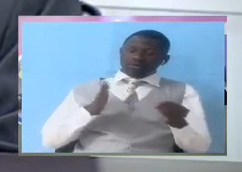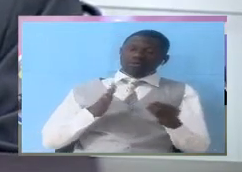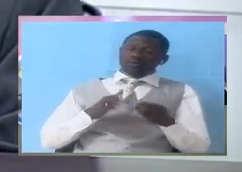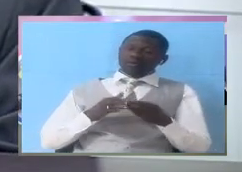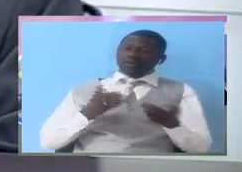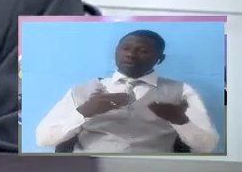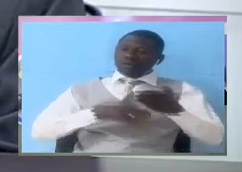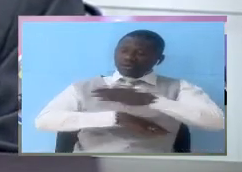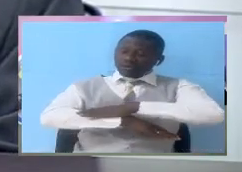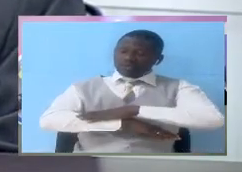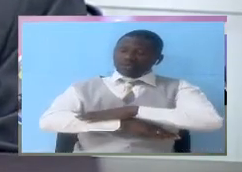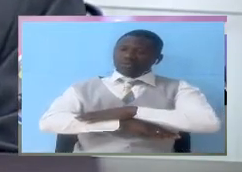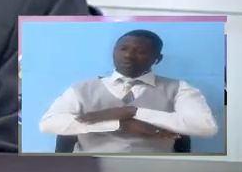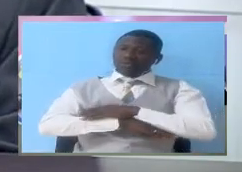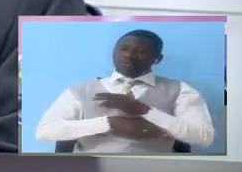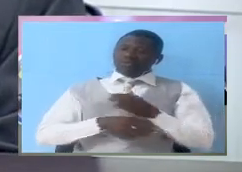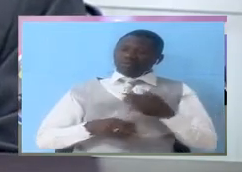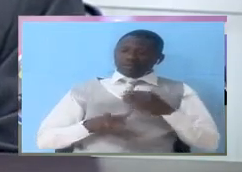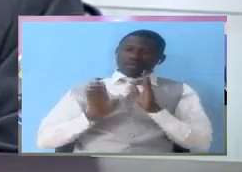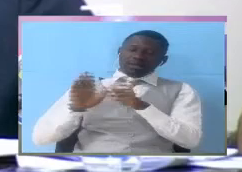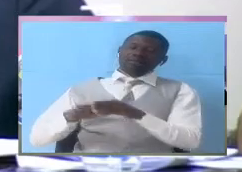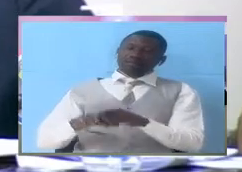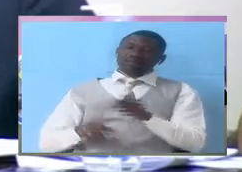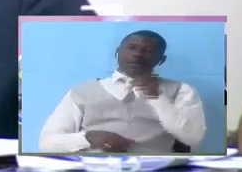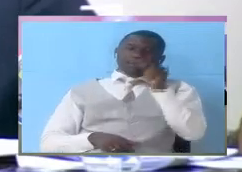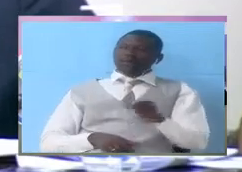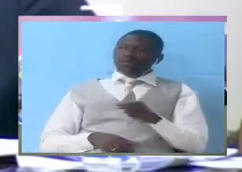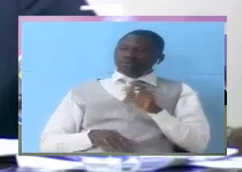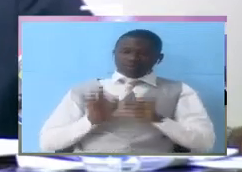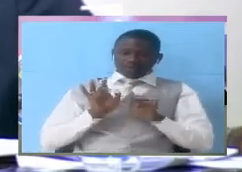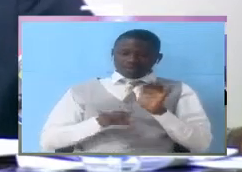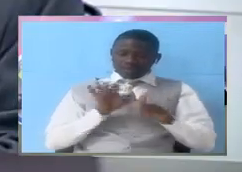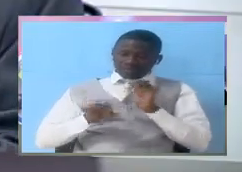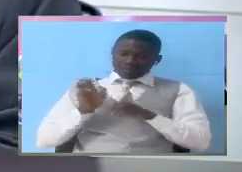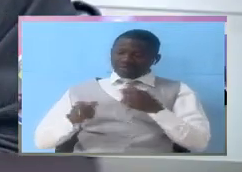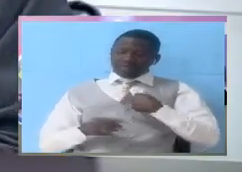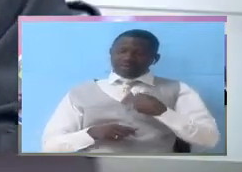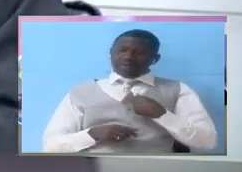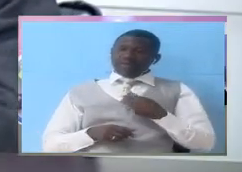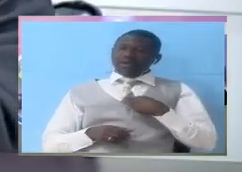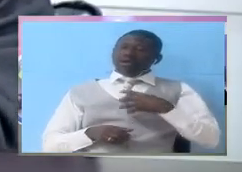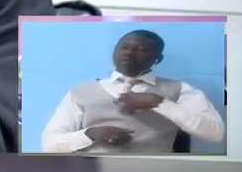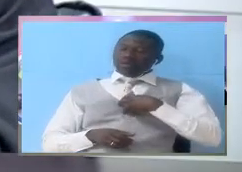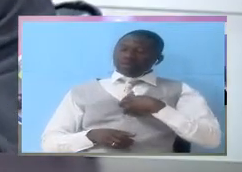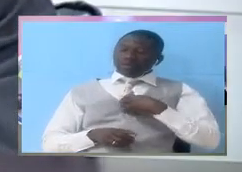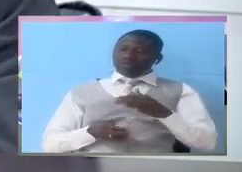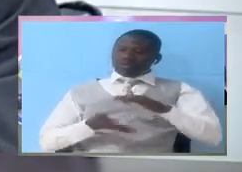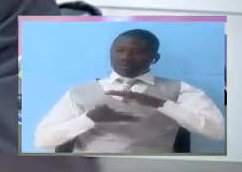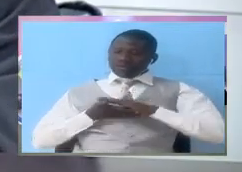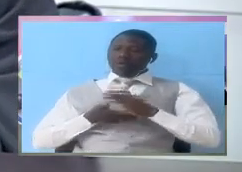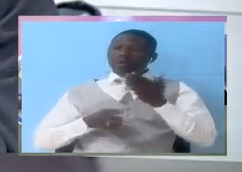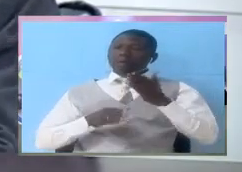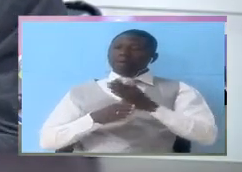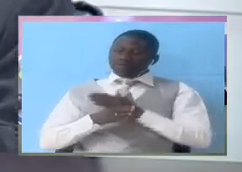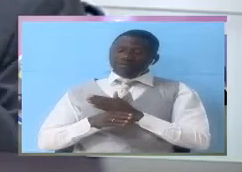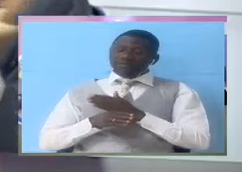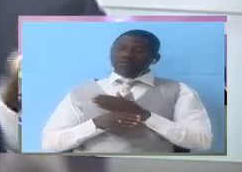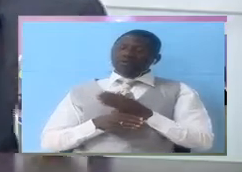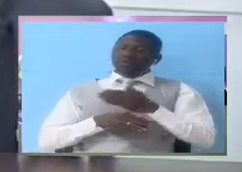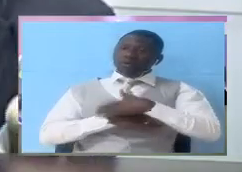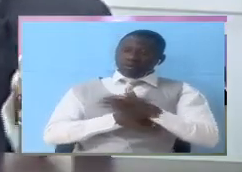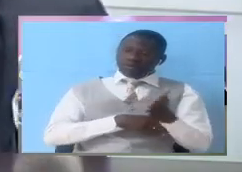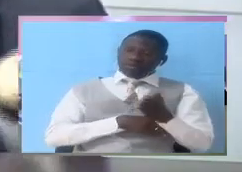with somebody to type it for me. Okay. I was anticipating to receive it before the opening of the session. Okay. I